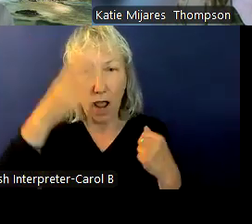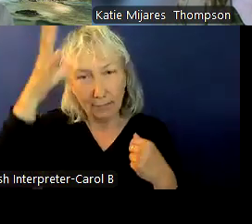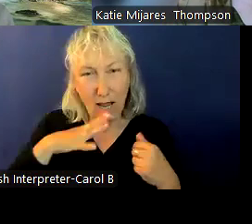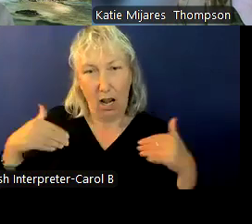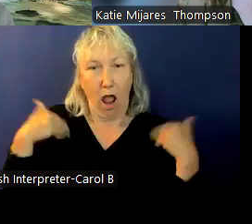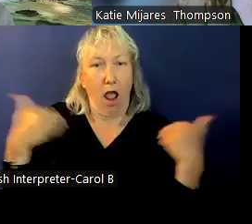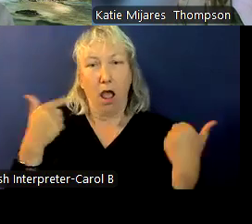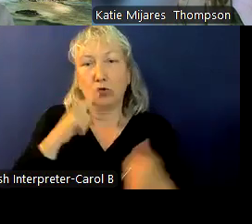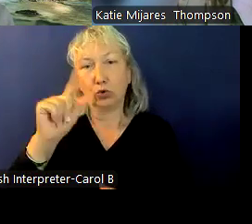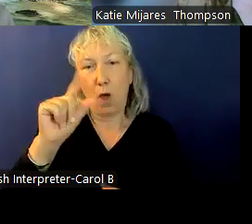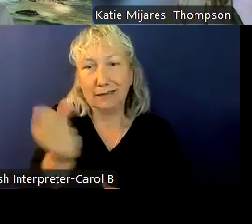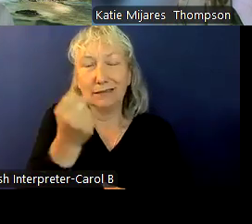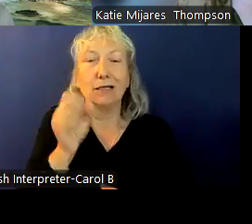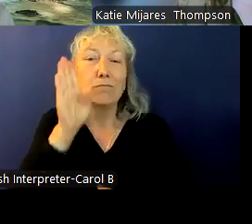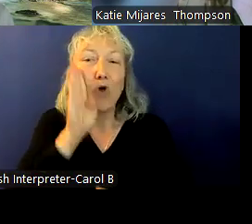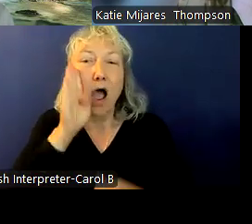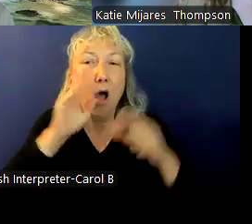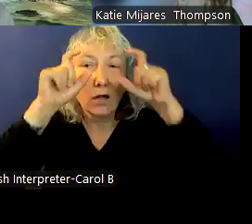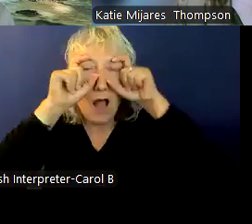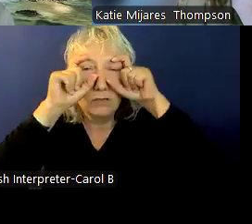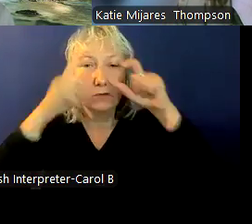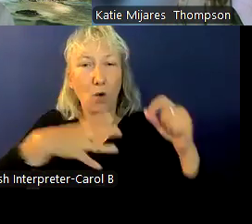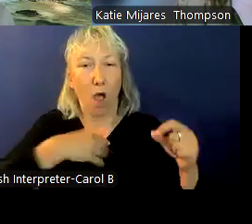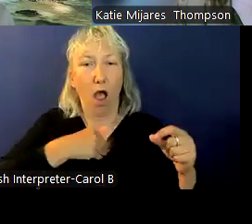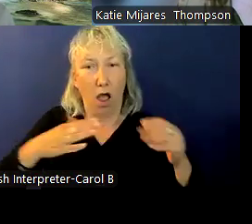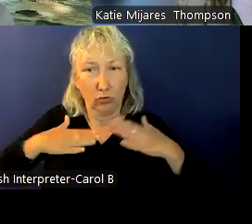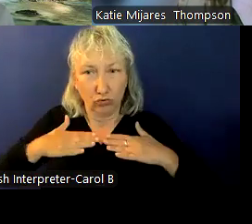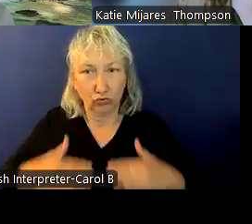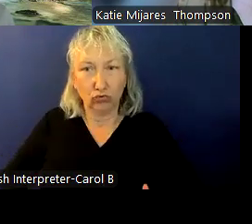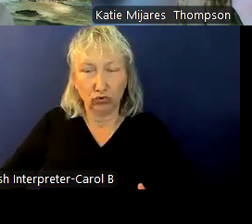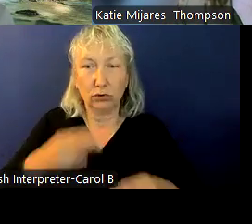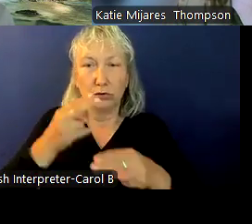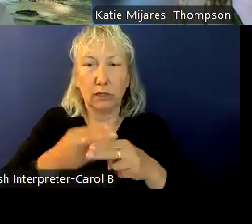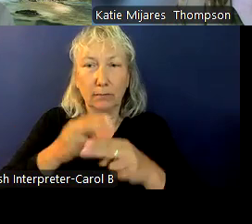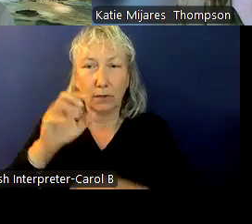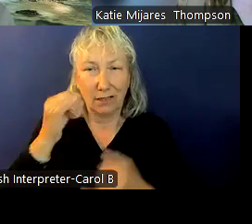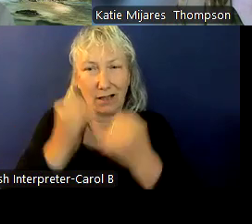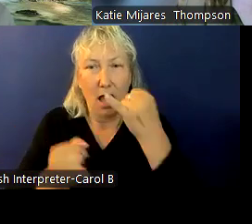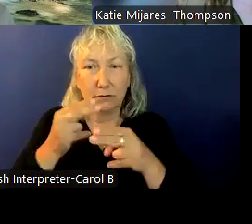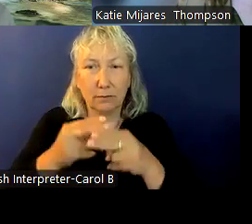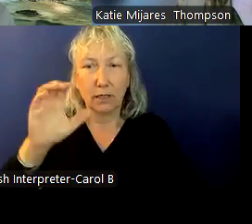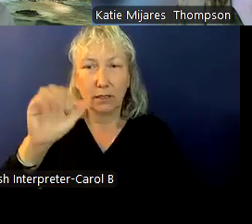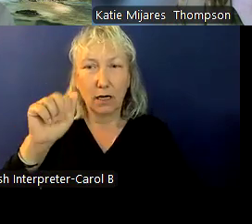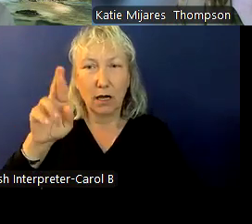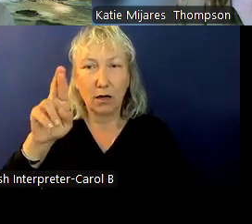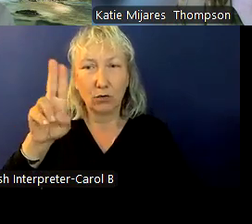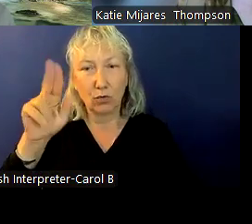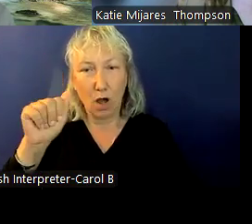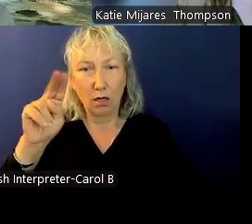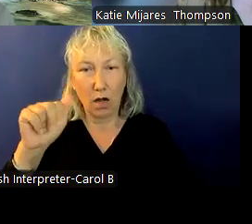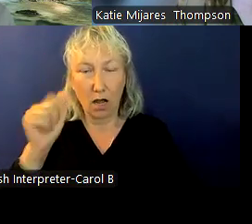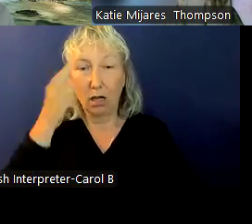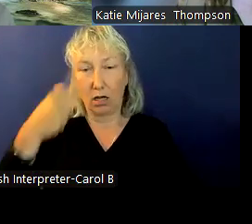got brown glasses and I'm wearing a white shirt. I am a member of the Oregon Disabilities